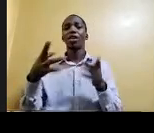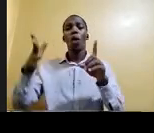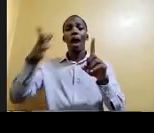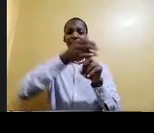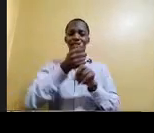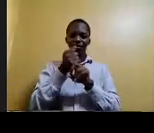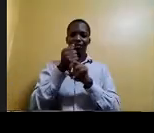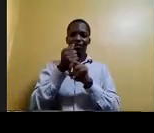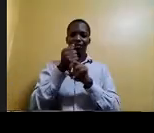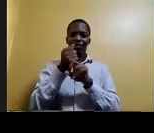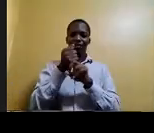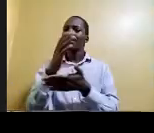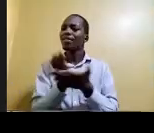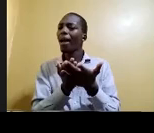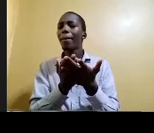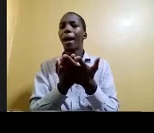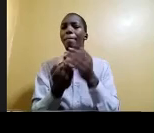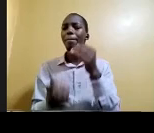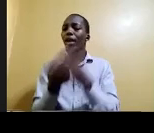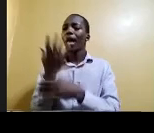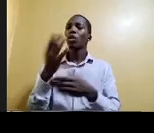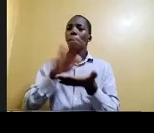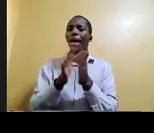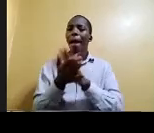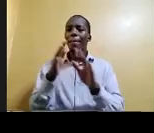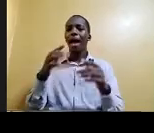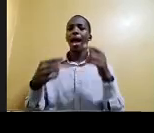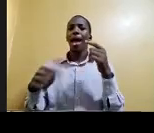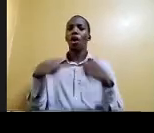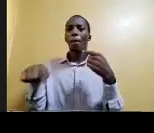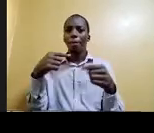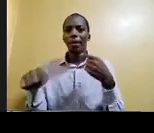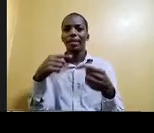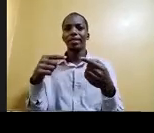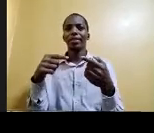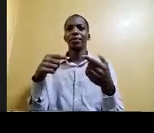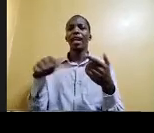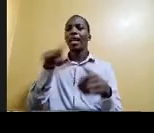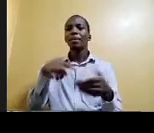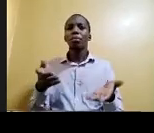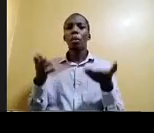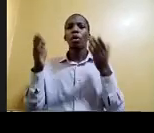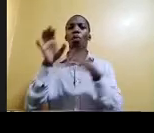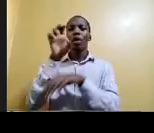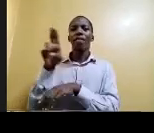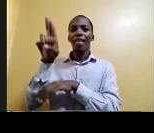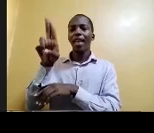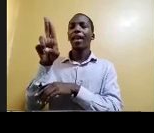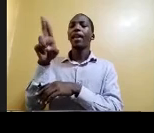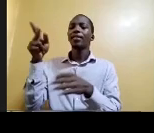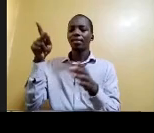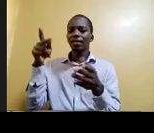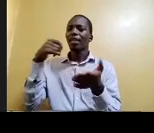production to be competitive. We do promote with the European Commission, and it's a big part of the COCO